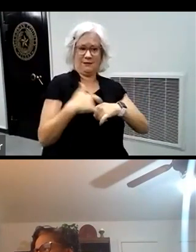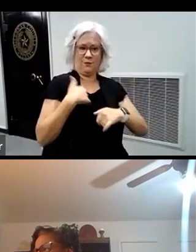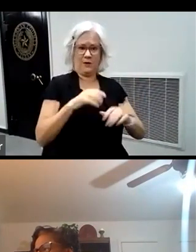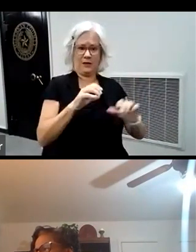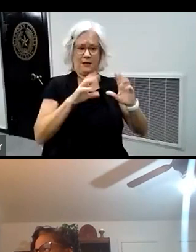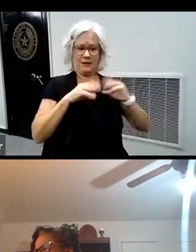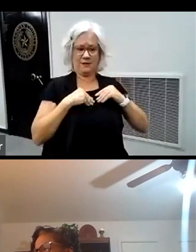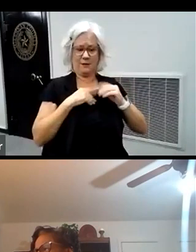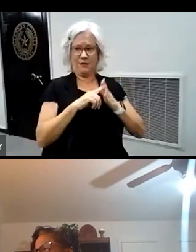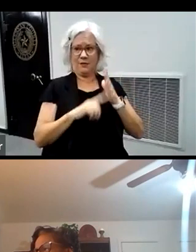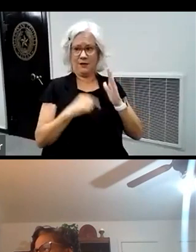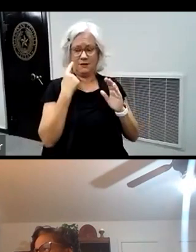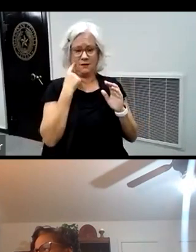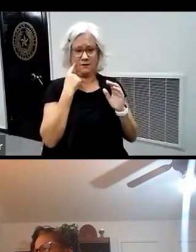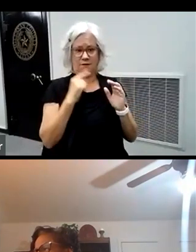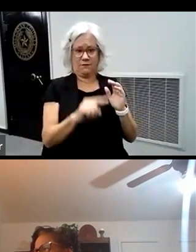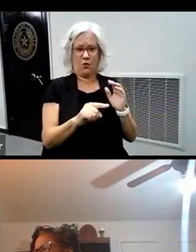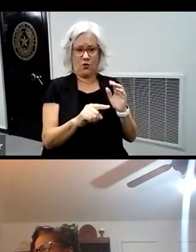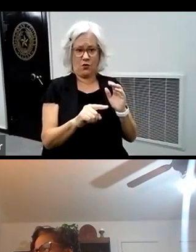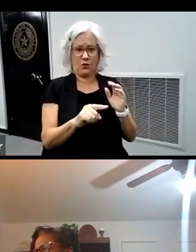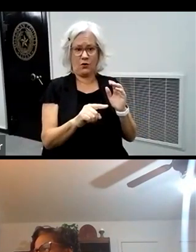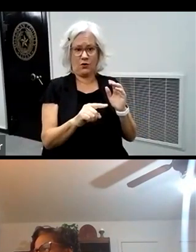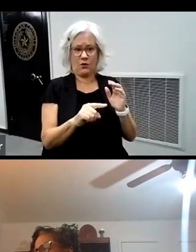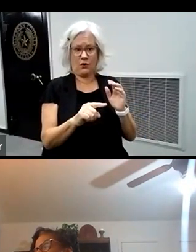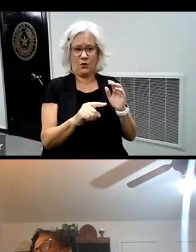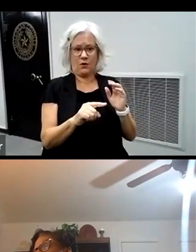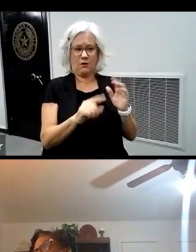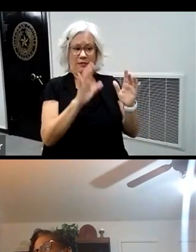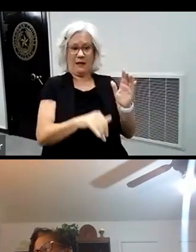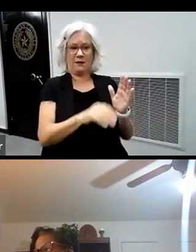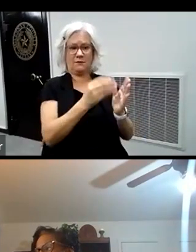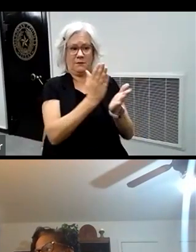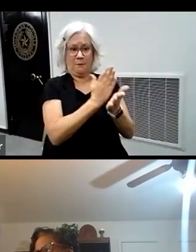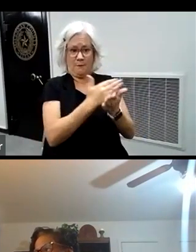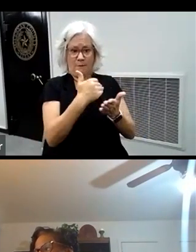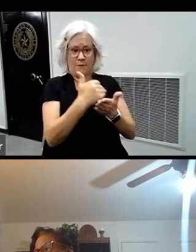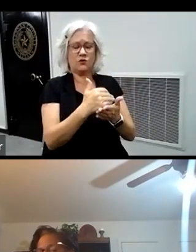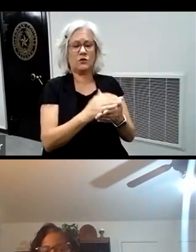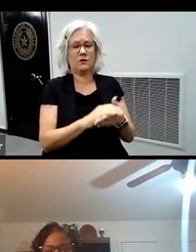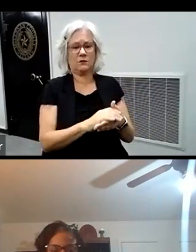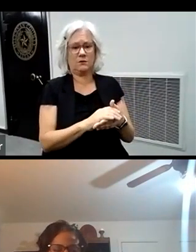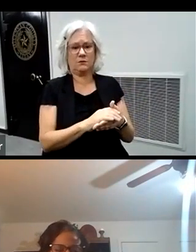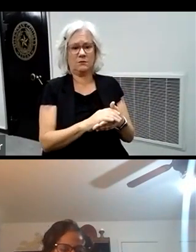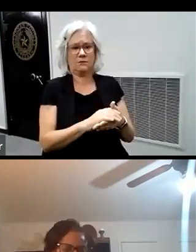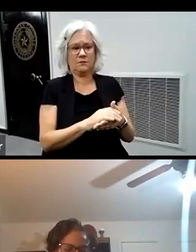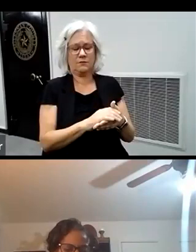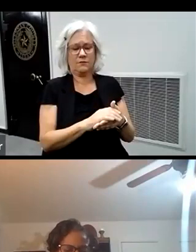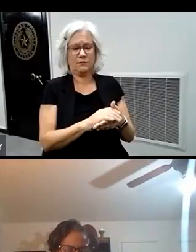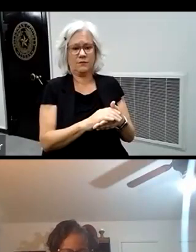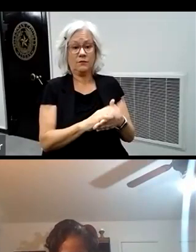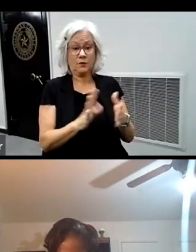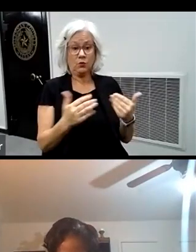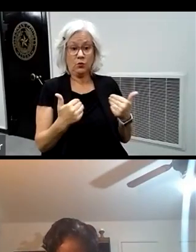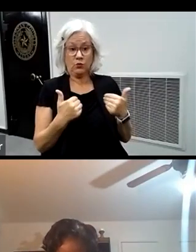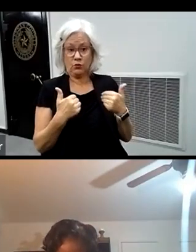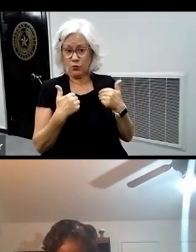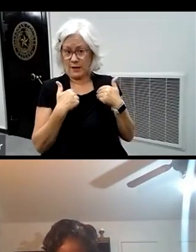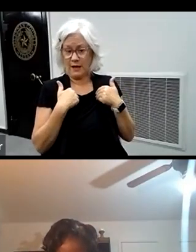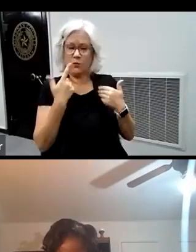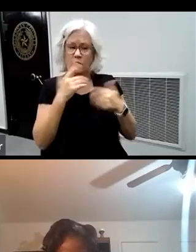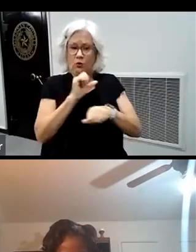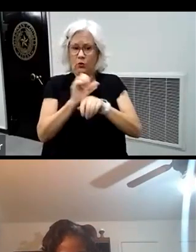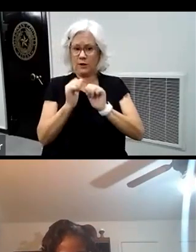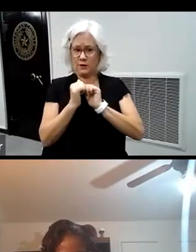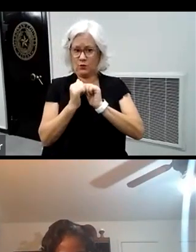for recording purposes. And then as we get into budget, we can make more specific decisions. We do have are working with to